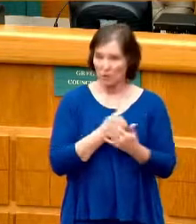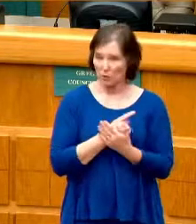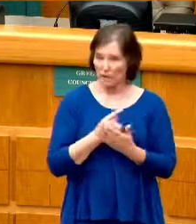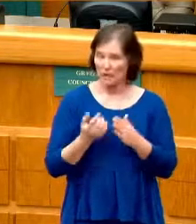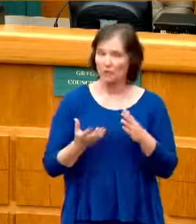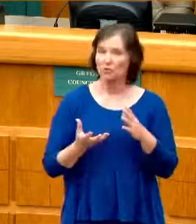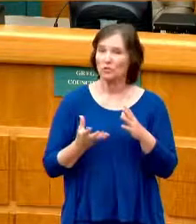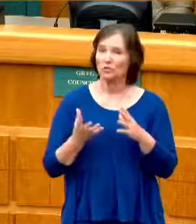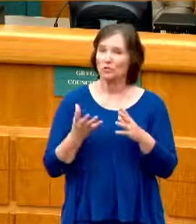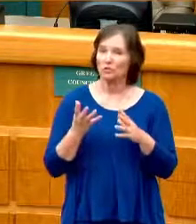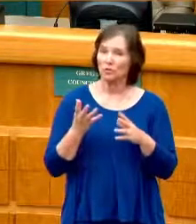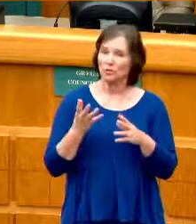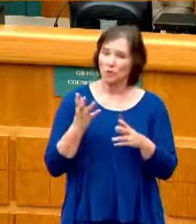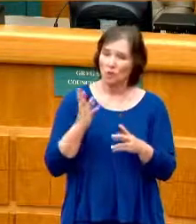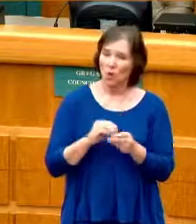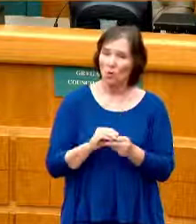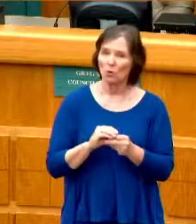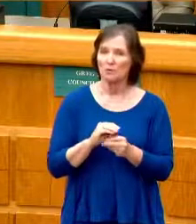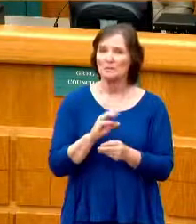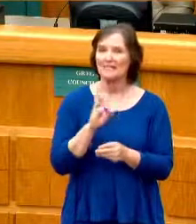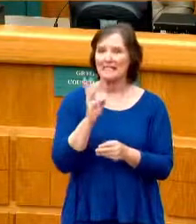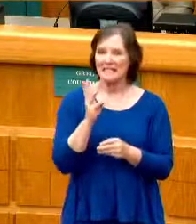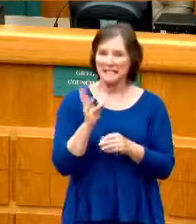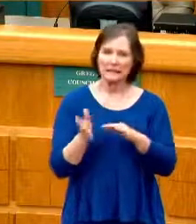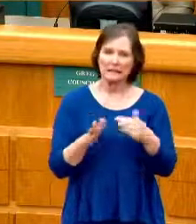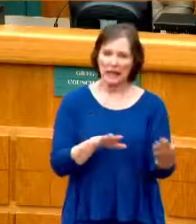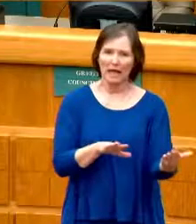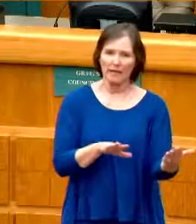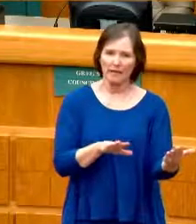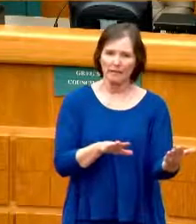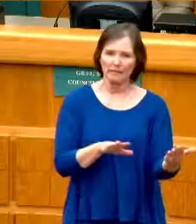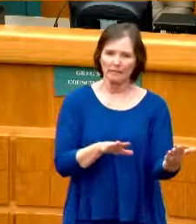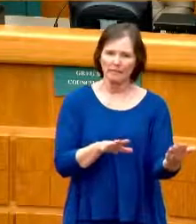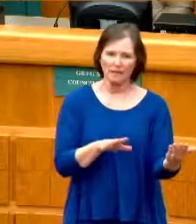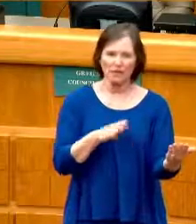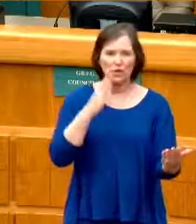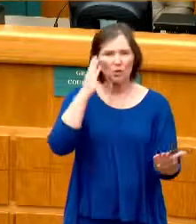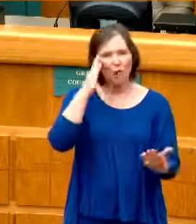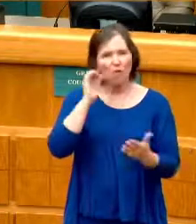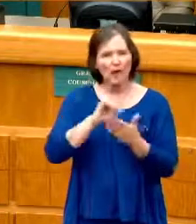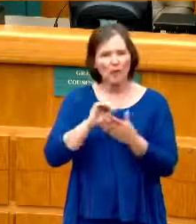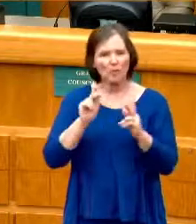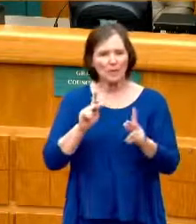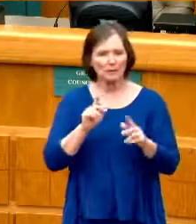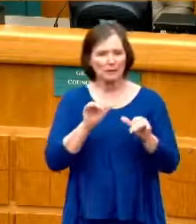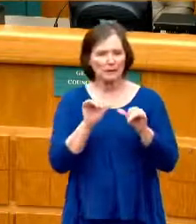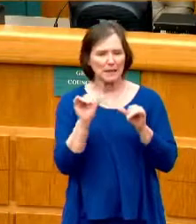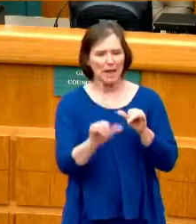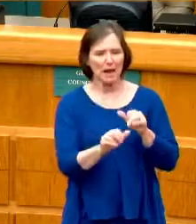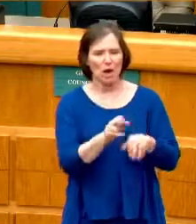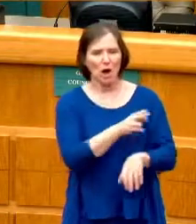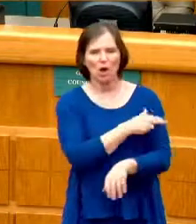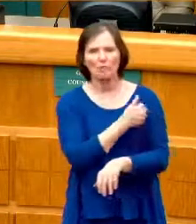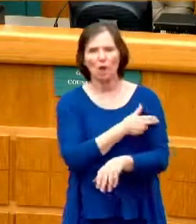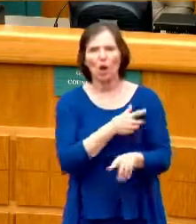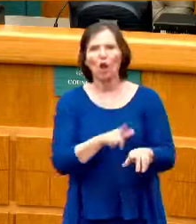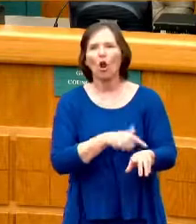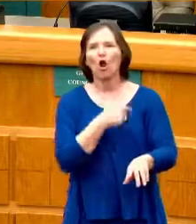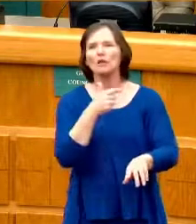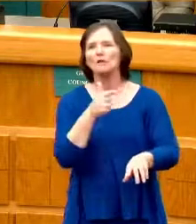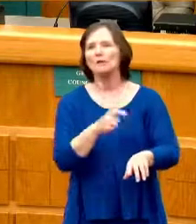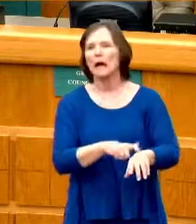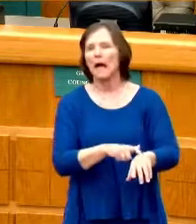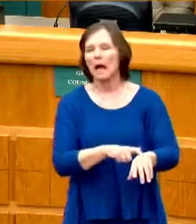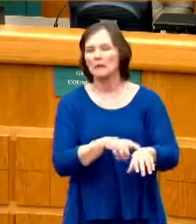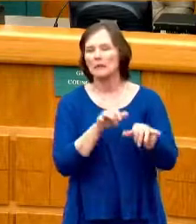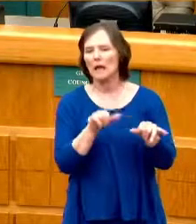week. And we know that it's also a lagging indicator, the number of deaths, so you have to be wondering, why are the deaths going up? So what's